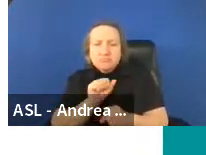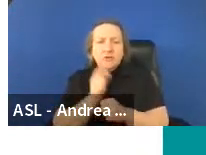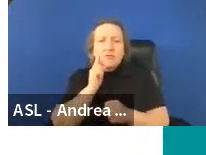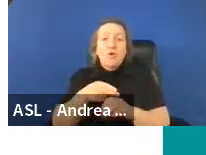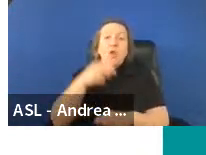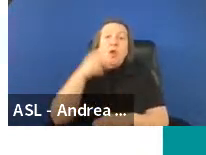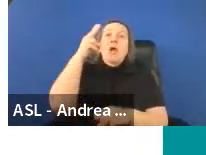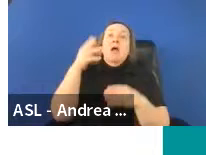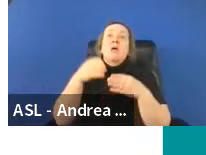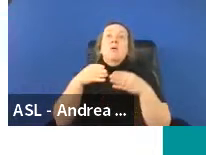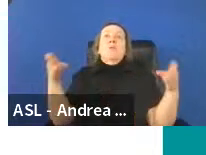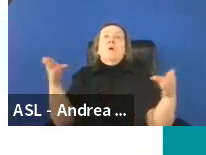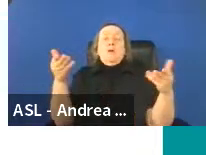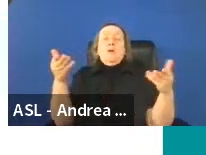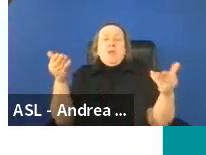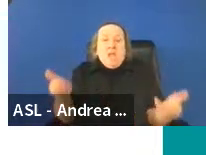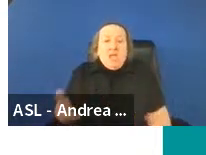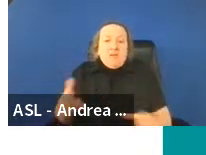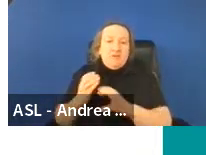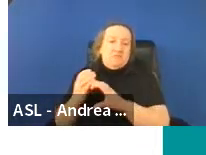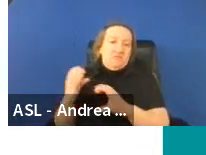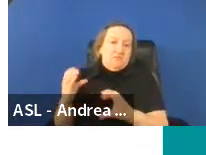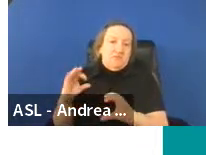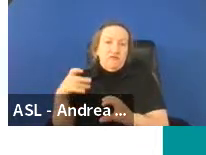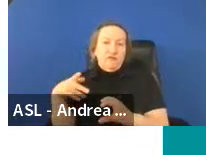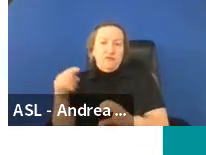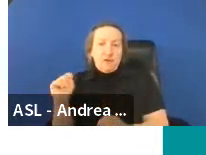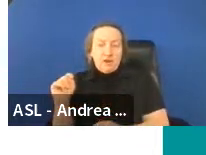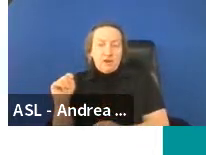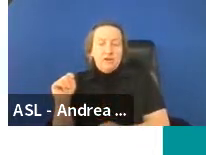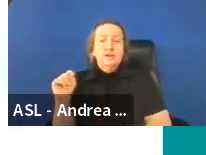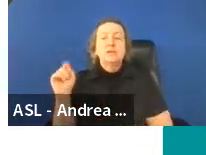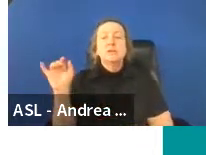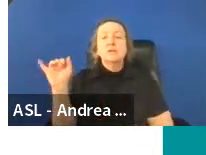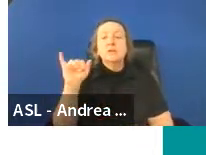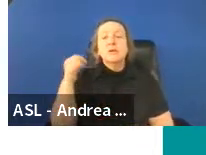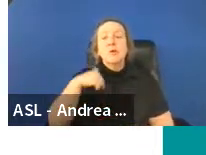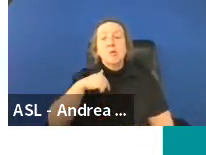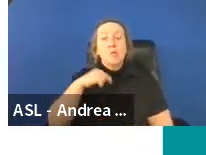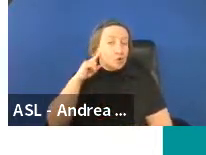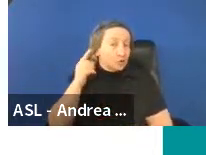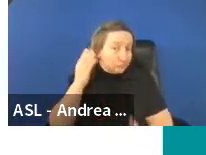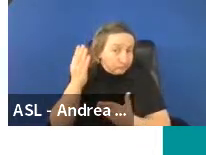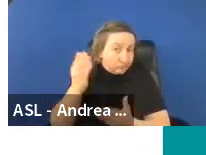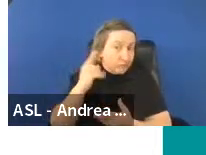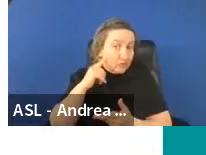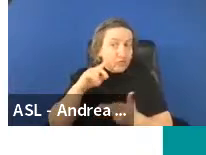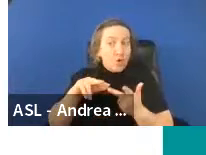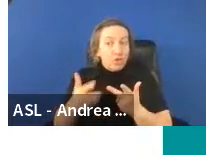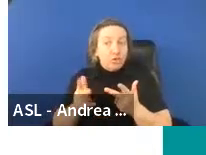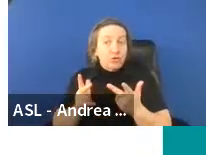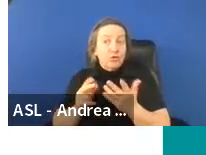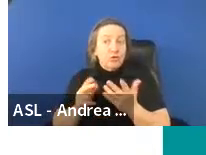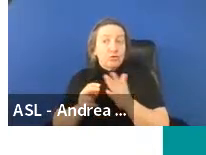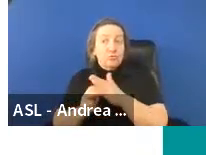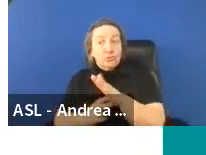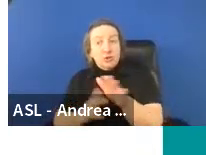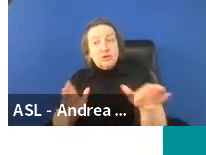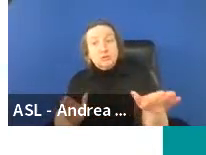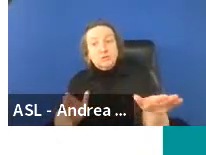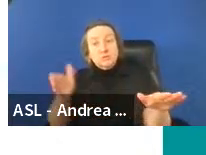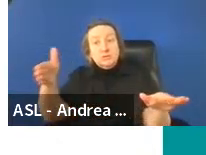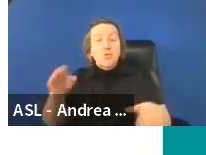heavy freight. And then we heard suggestions for a third crossing and/or express